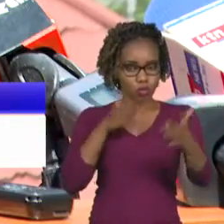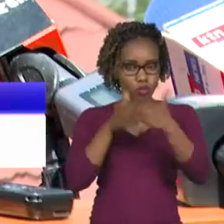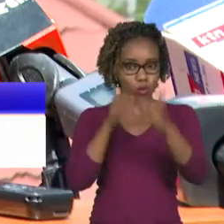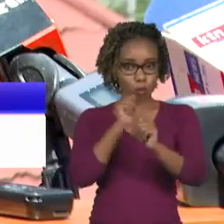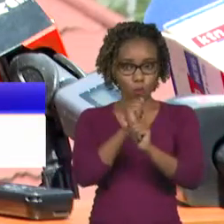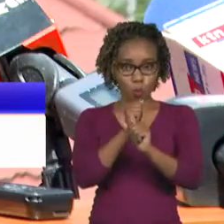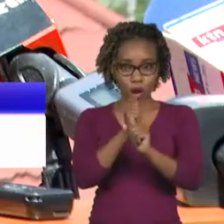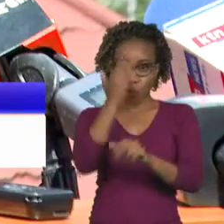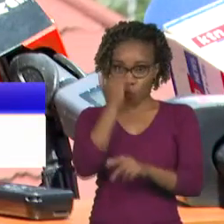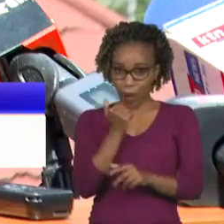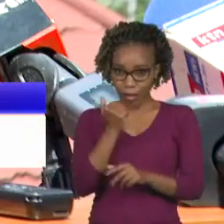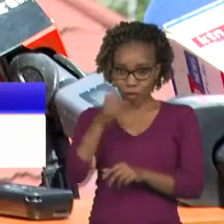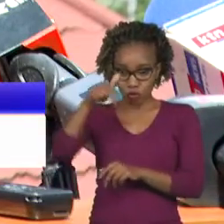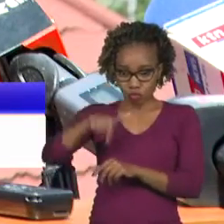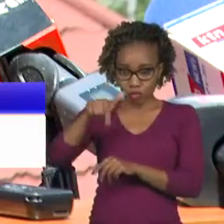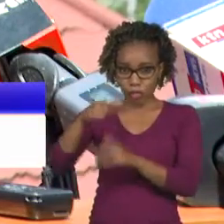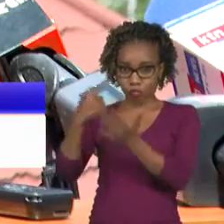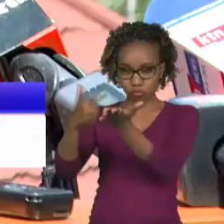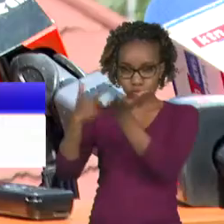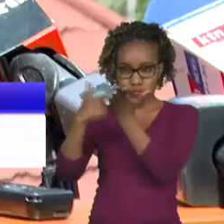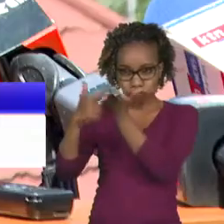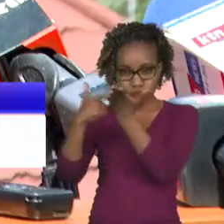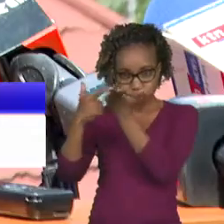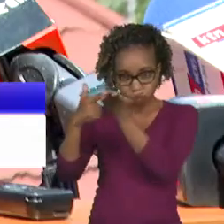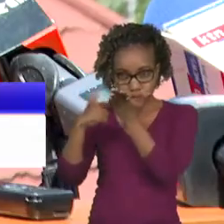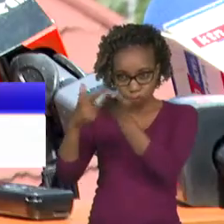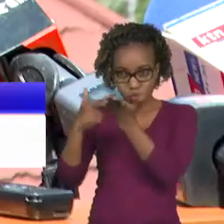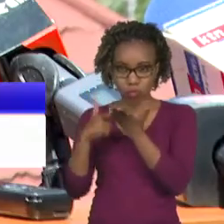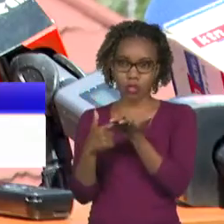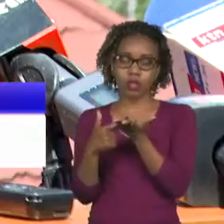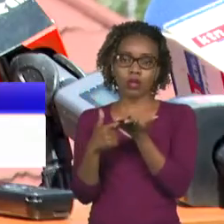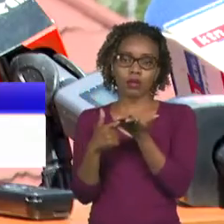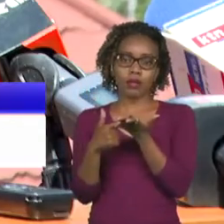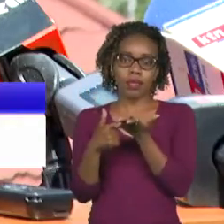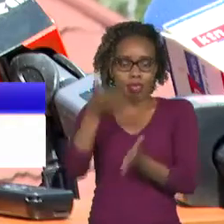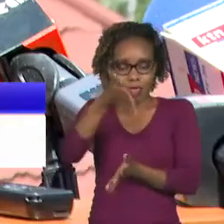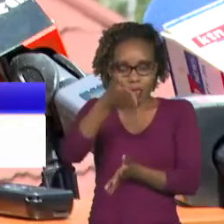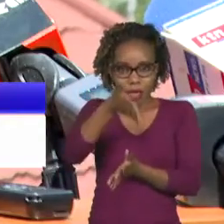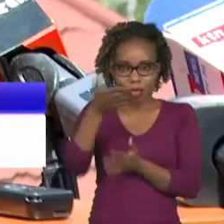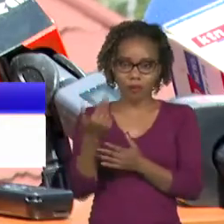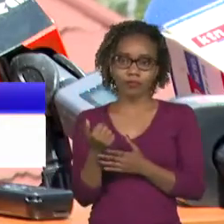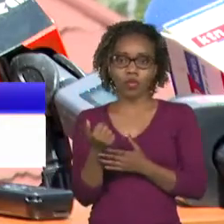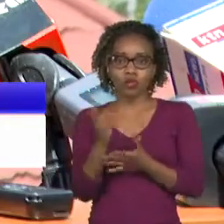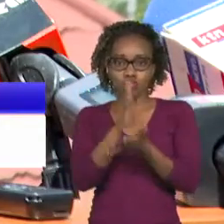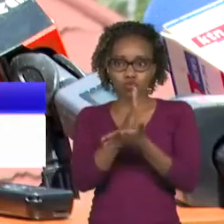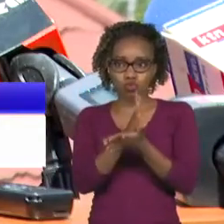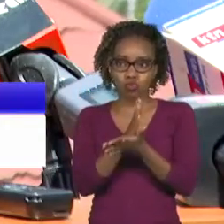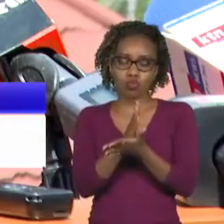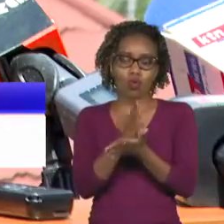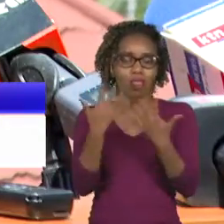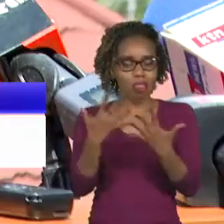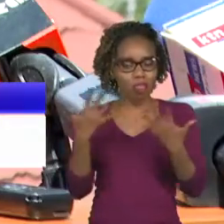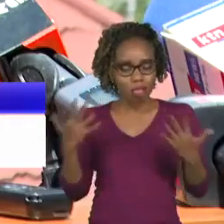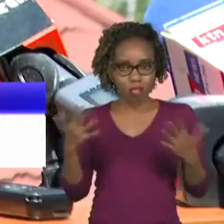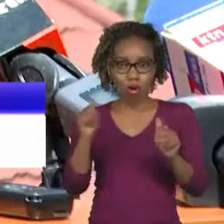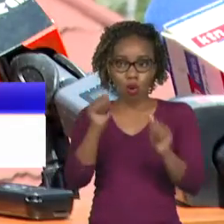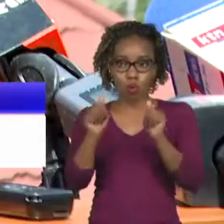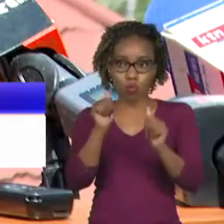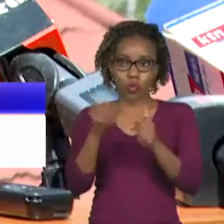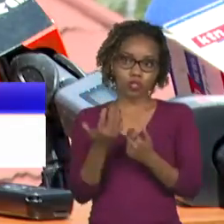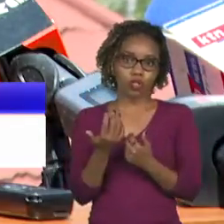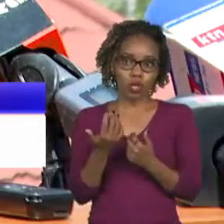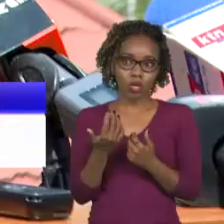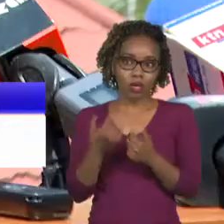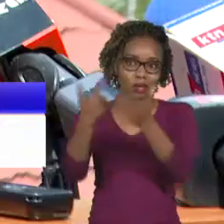we are mentioning today are not out of space. These are actually bare minimums that we're not supposed